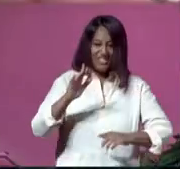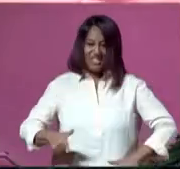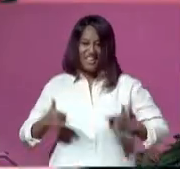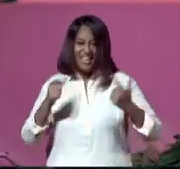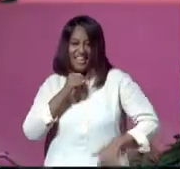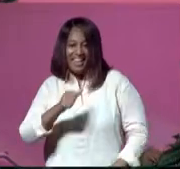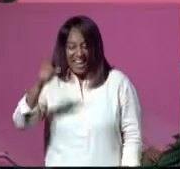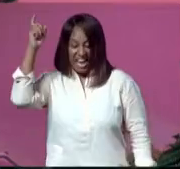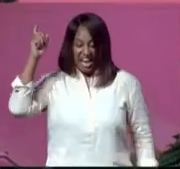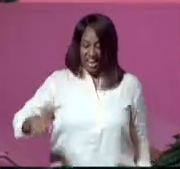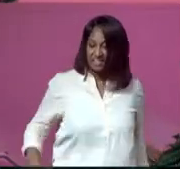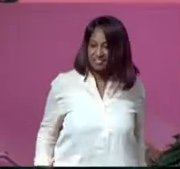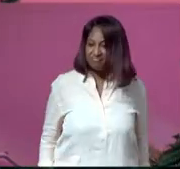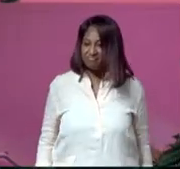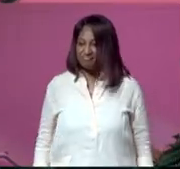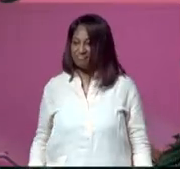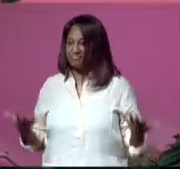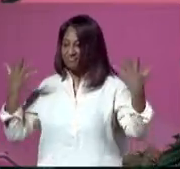to anoint you.